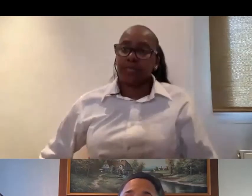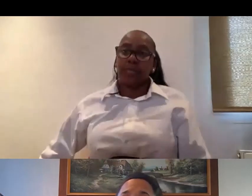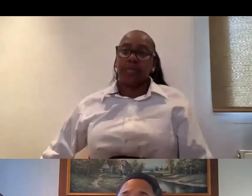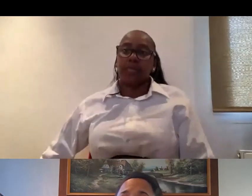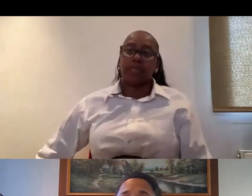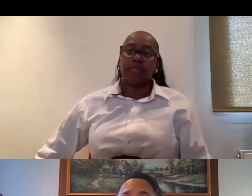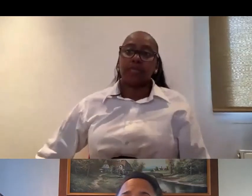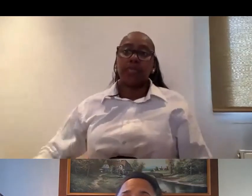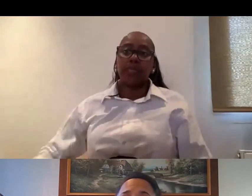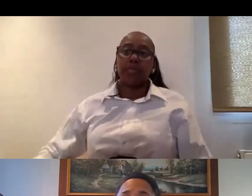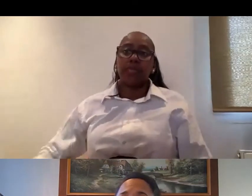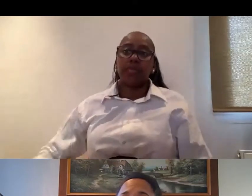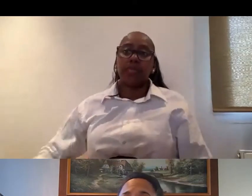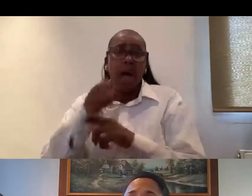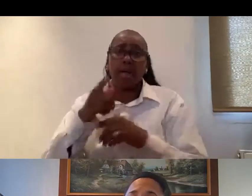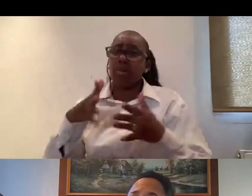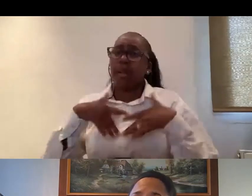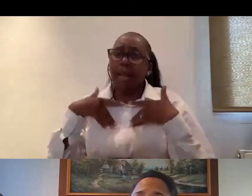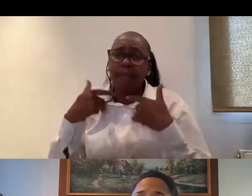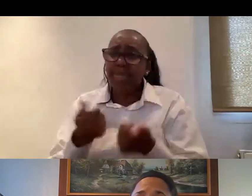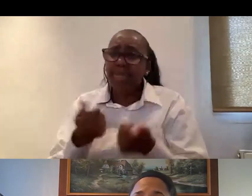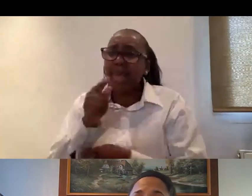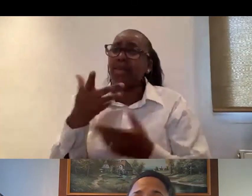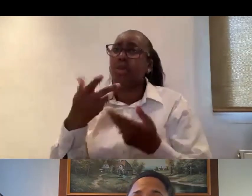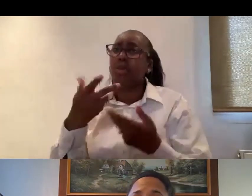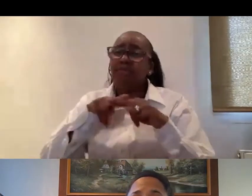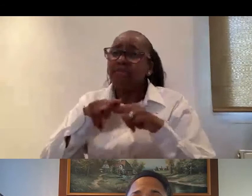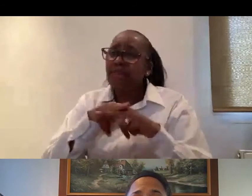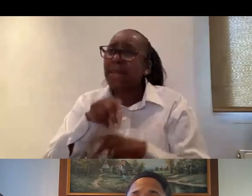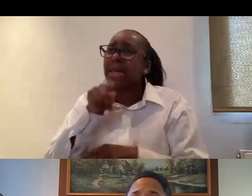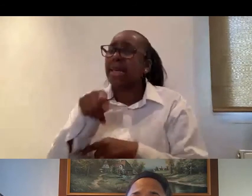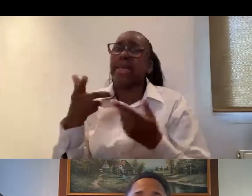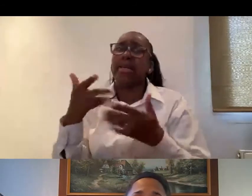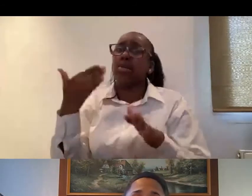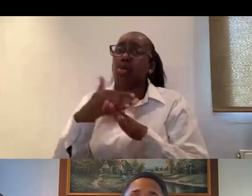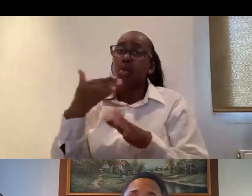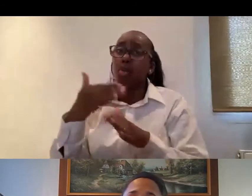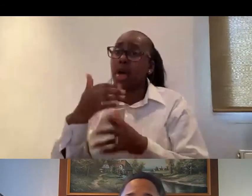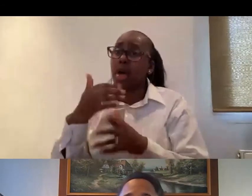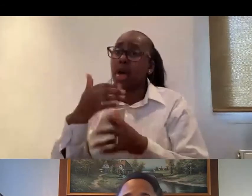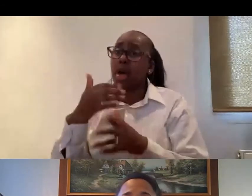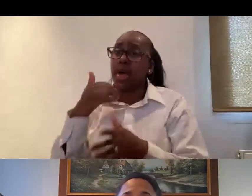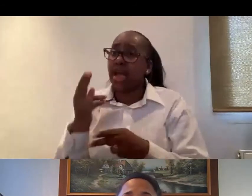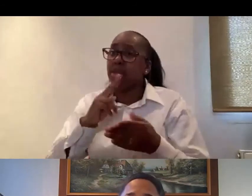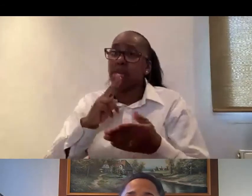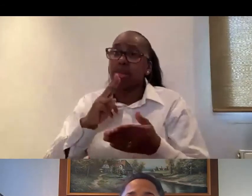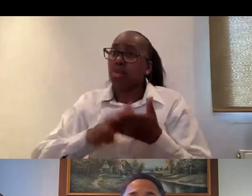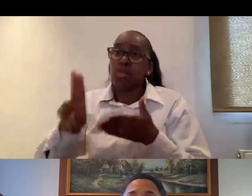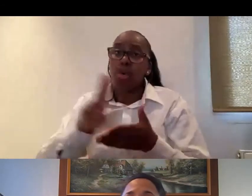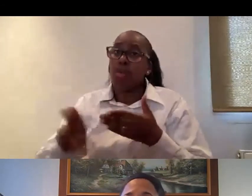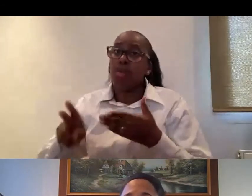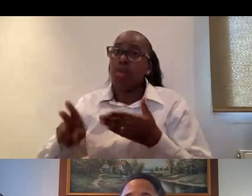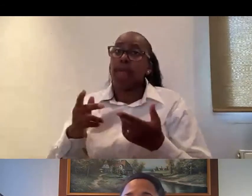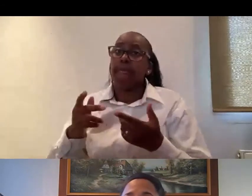young, you're relatively healthy, and you've got a family, and you were doing daily activities as normal prior to this. You